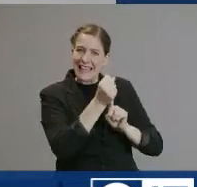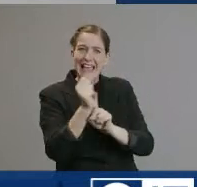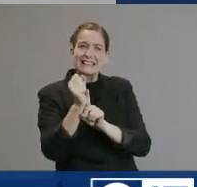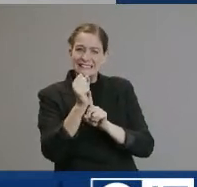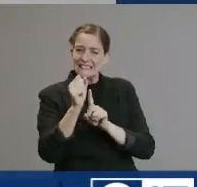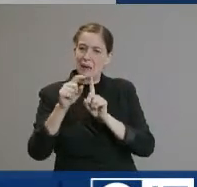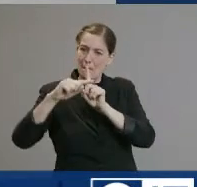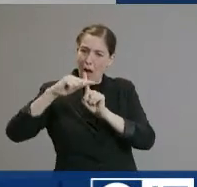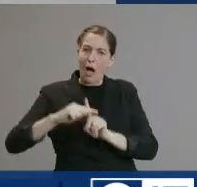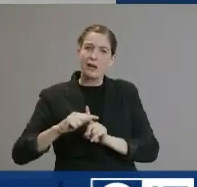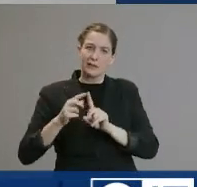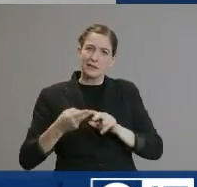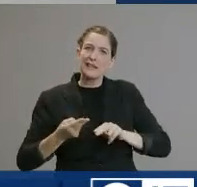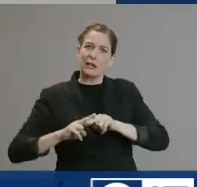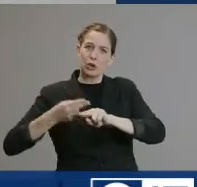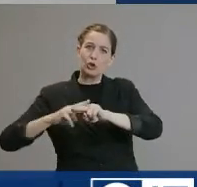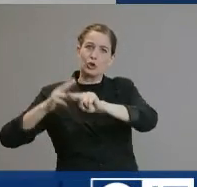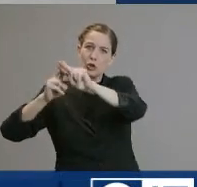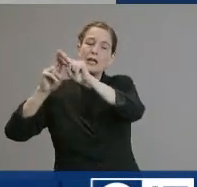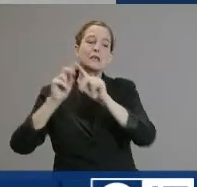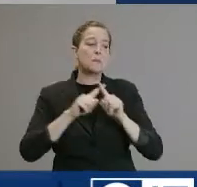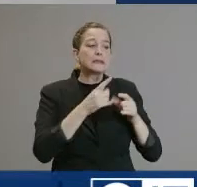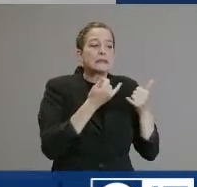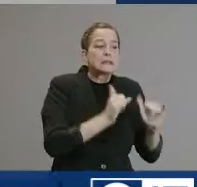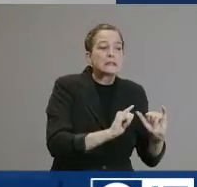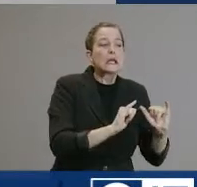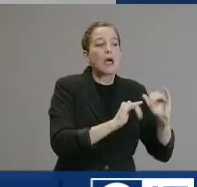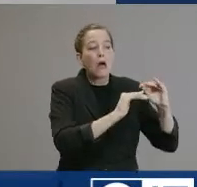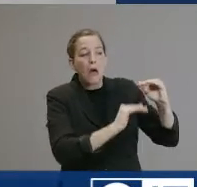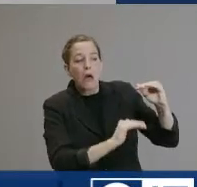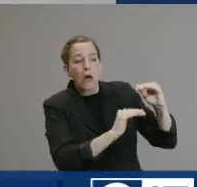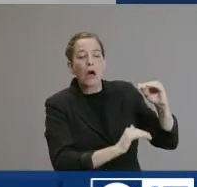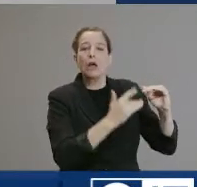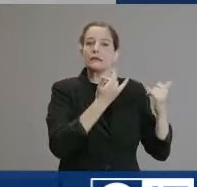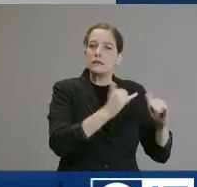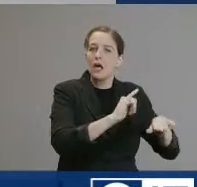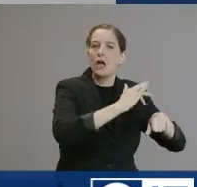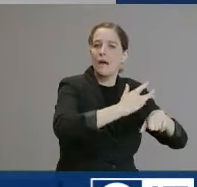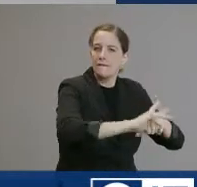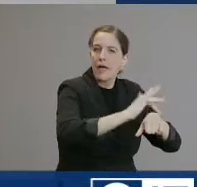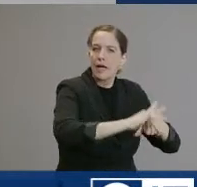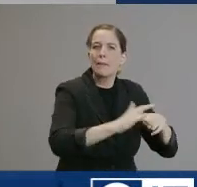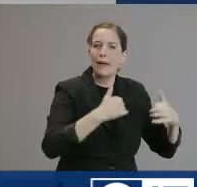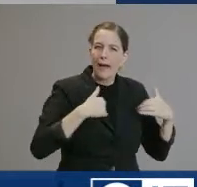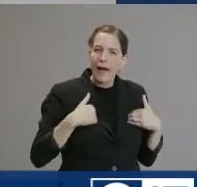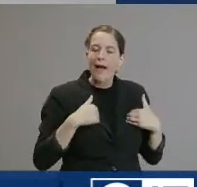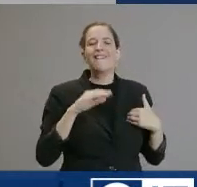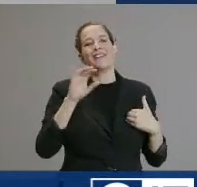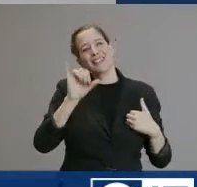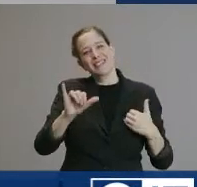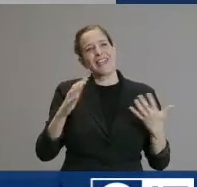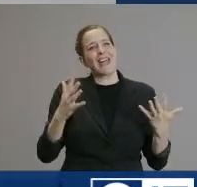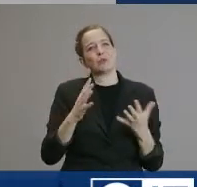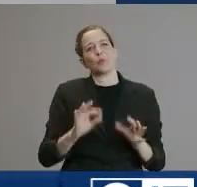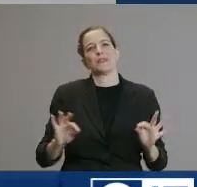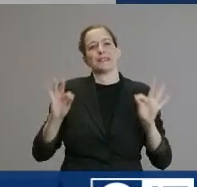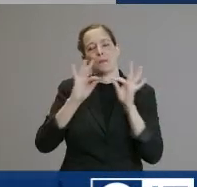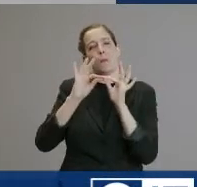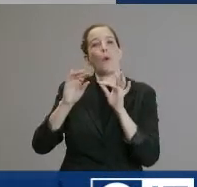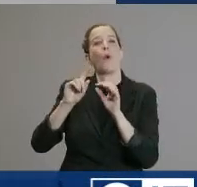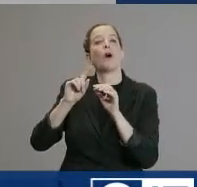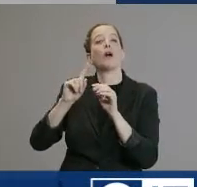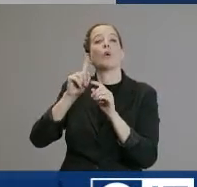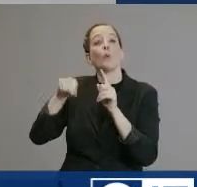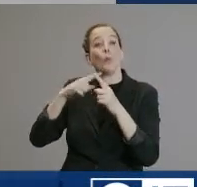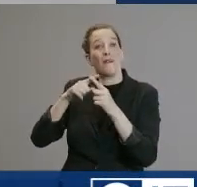hospital capacity beyond that, and that's what's most important in the CDC gating criteria. It does put us into crisis care